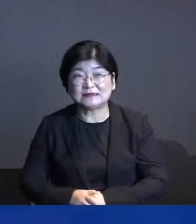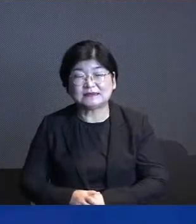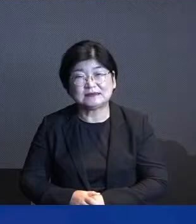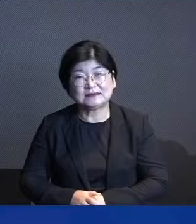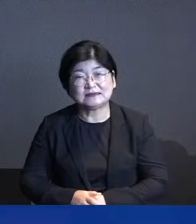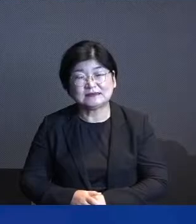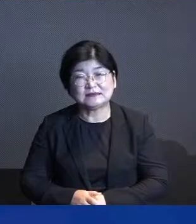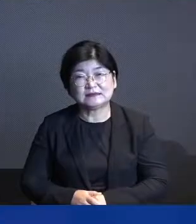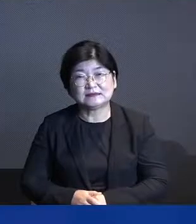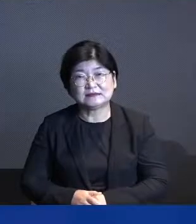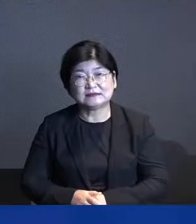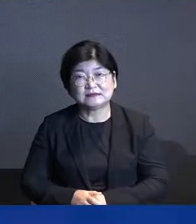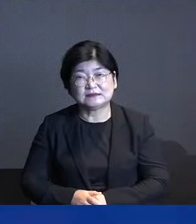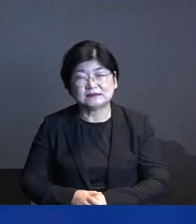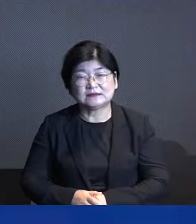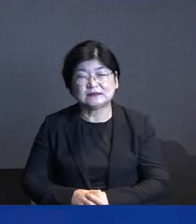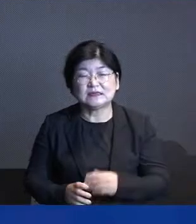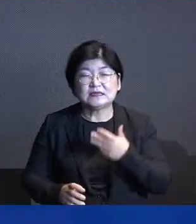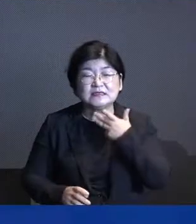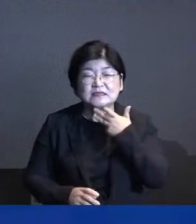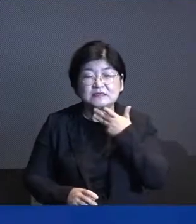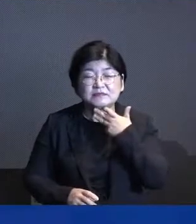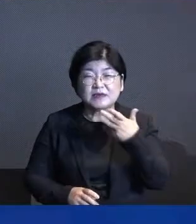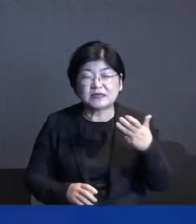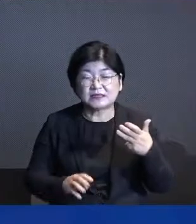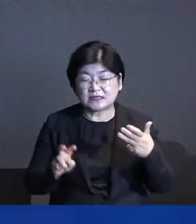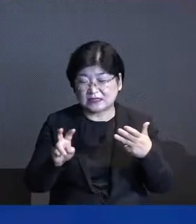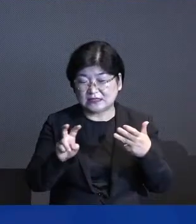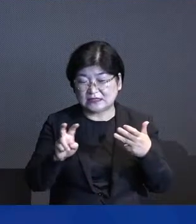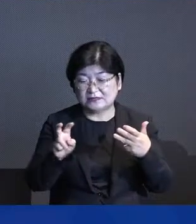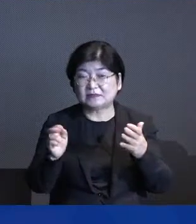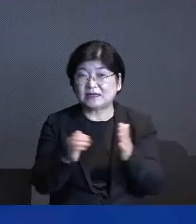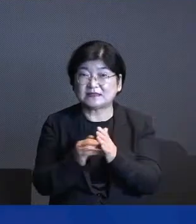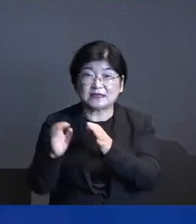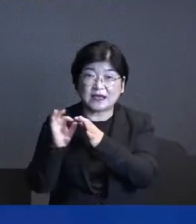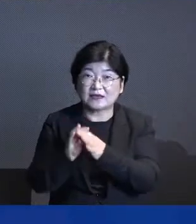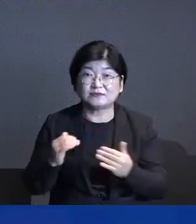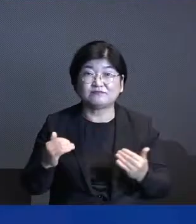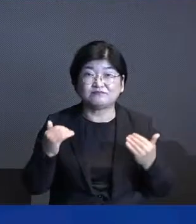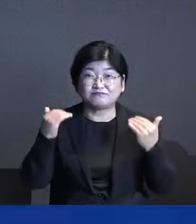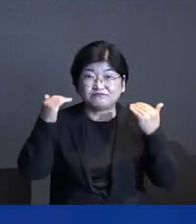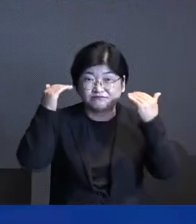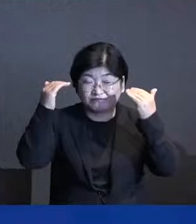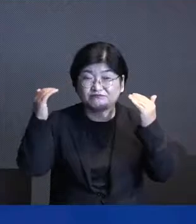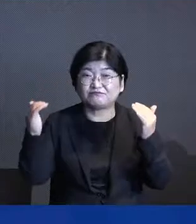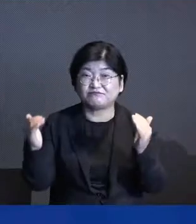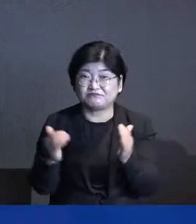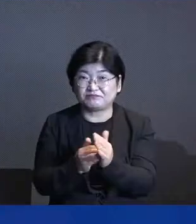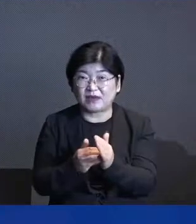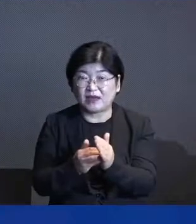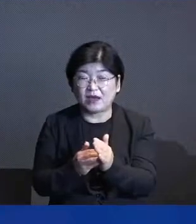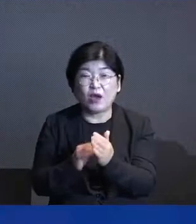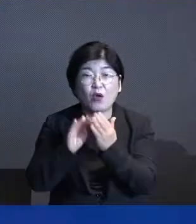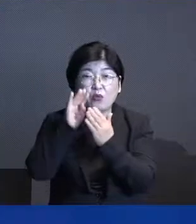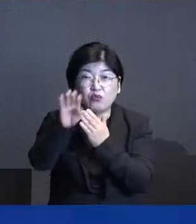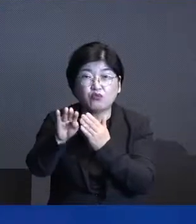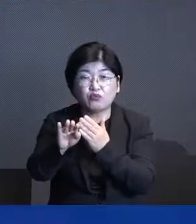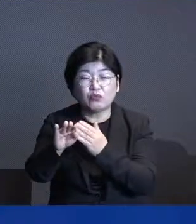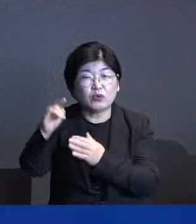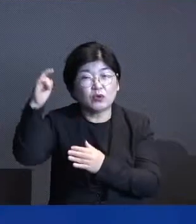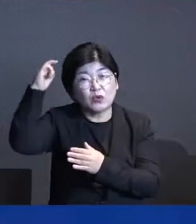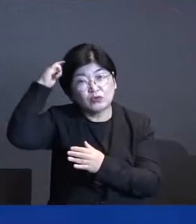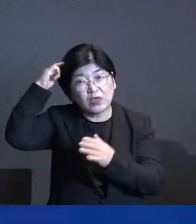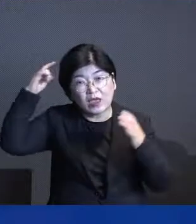old. Let's say it's 20. And then brain size decreases about 3% by the